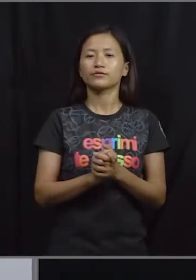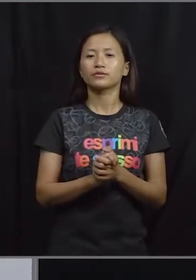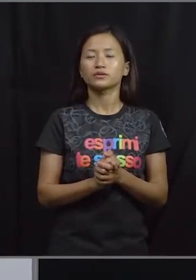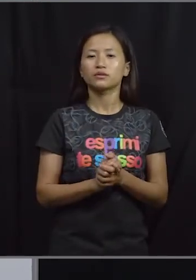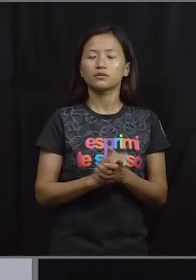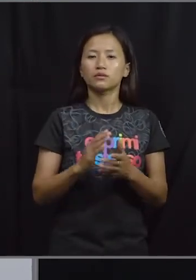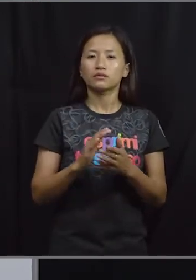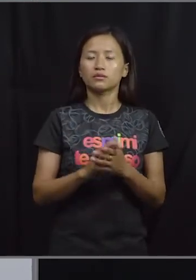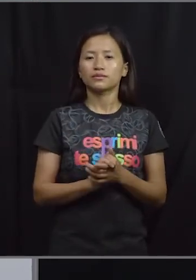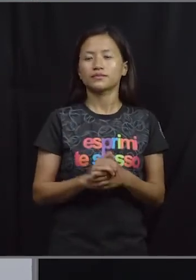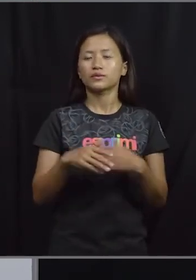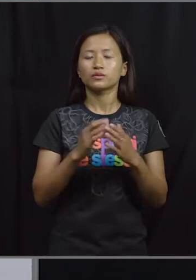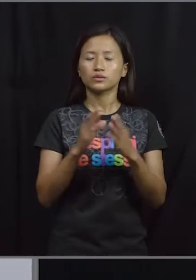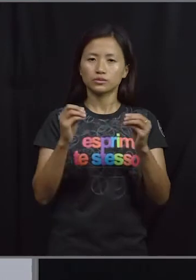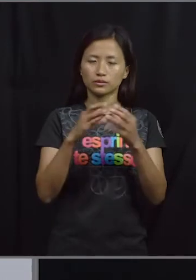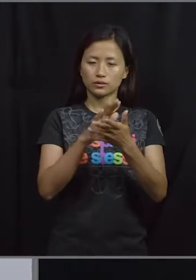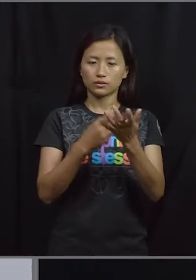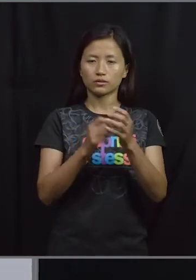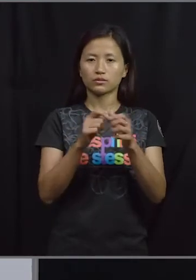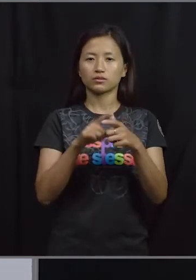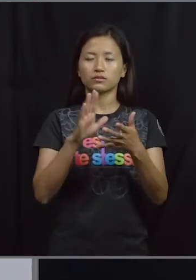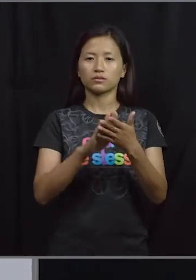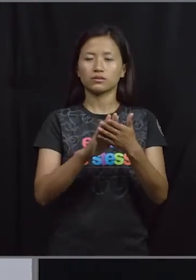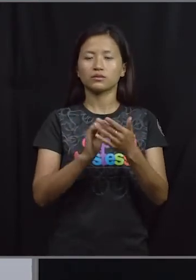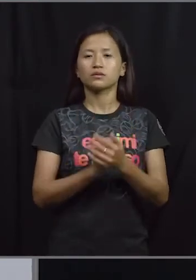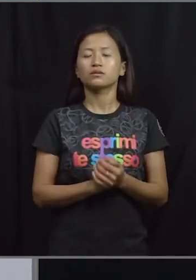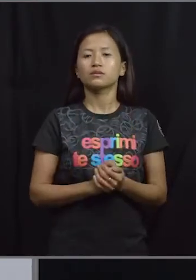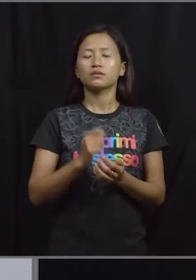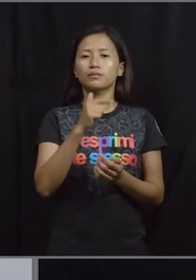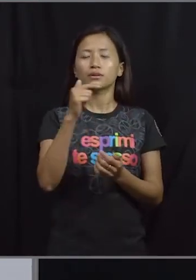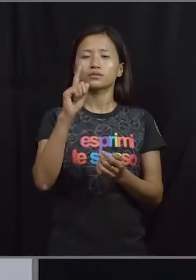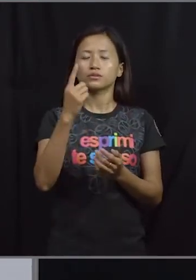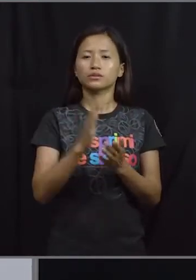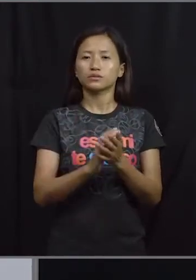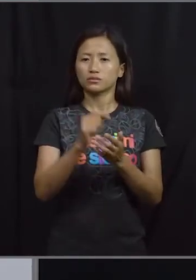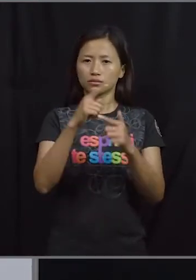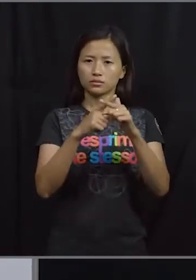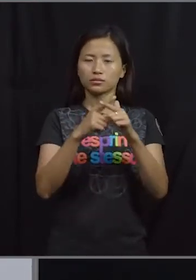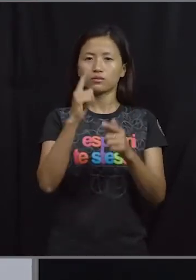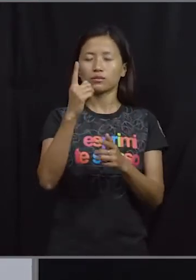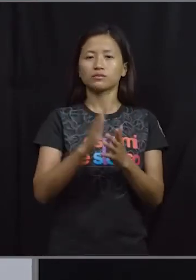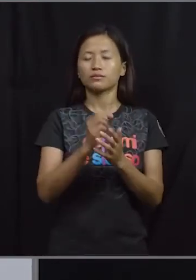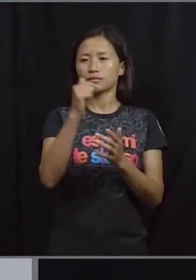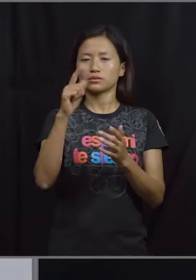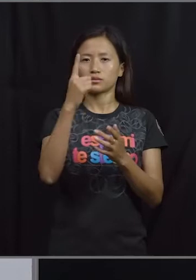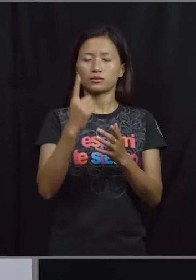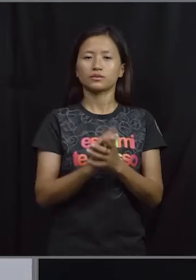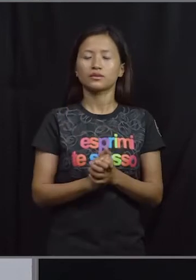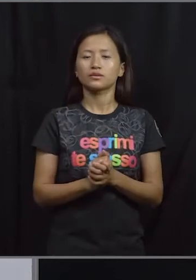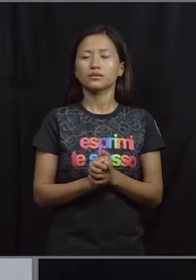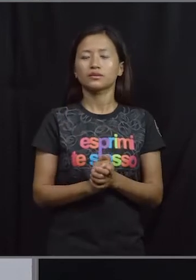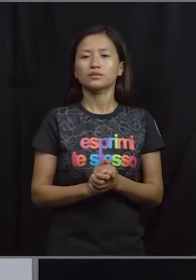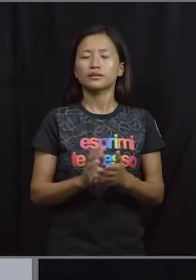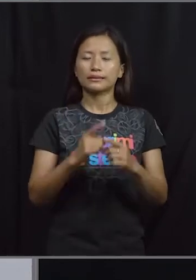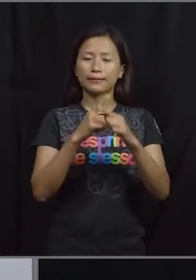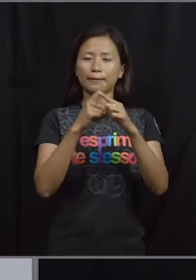to evaluate the 2 by 2 determinant. So you cross multiply, -1 into 1 -1, then minus of this